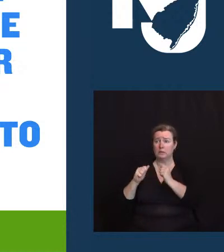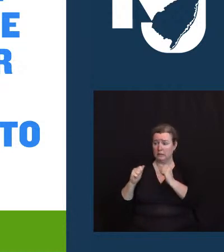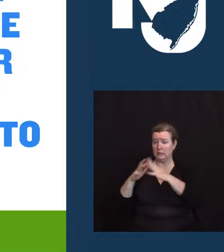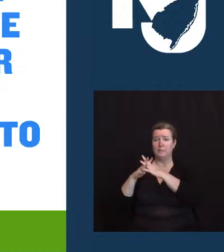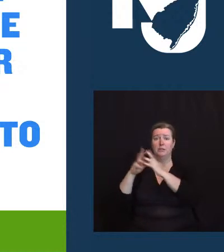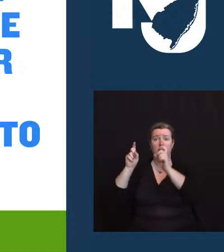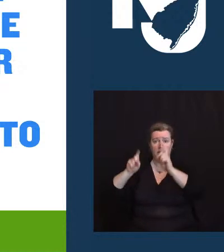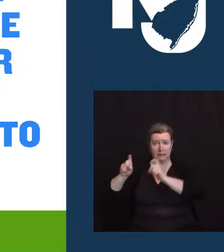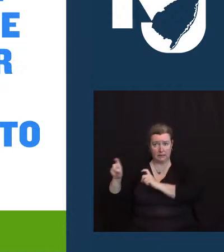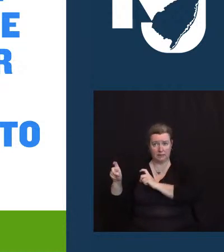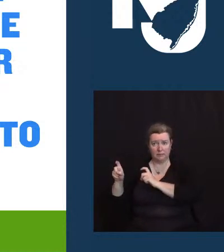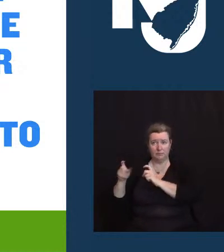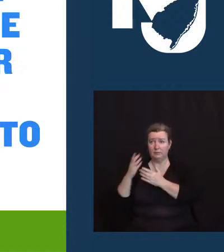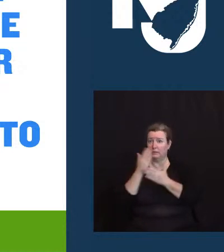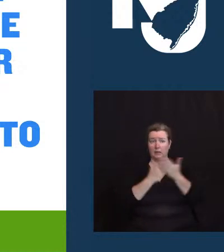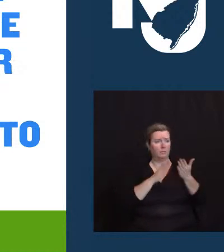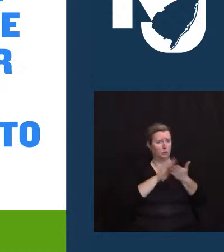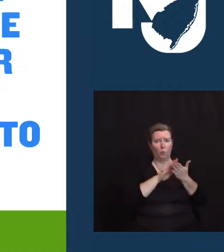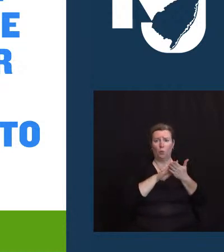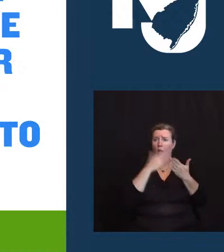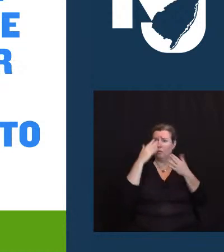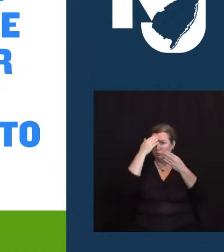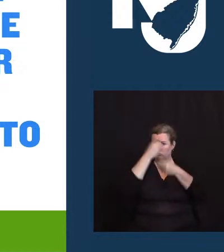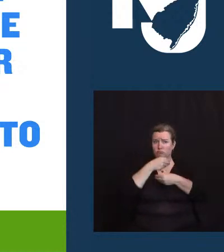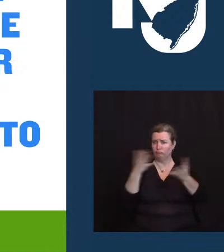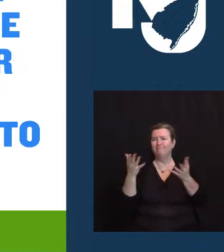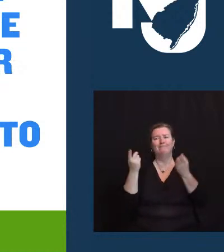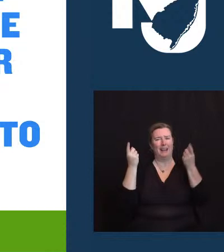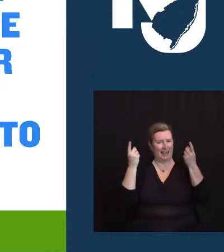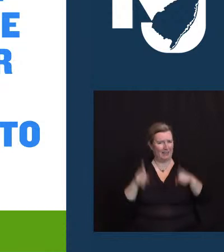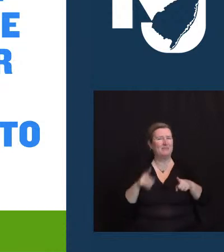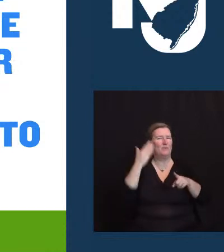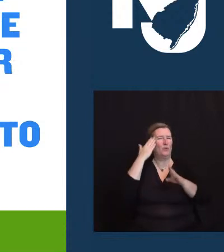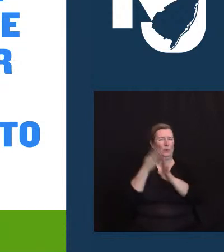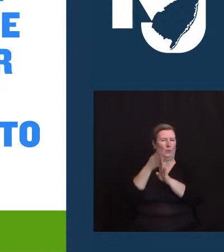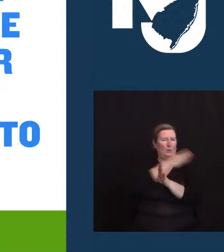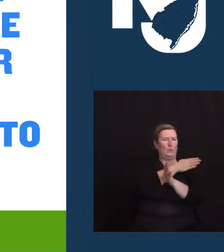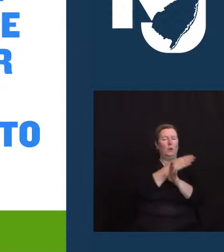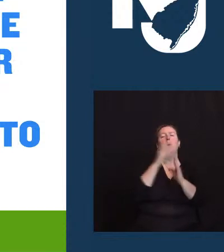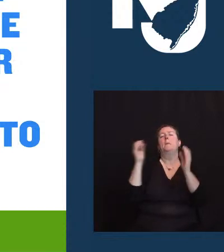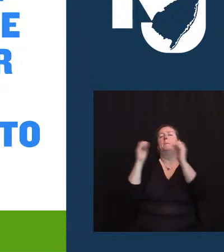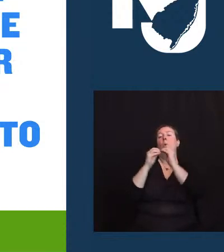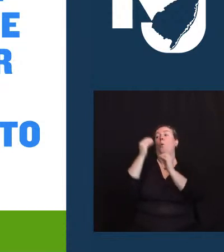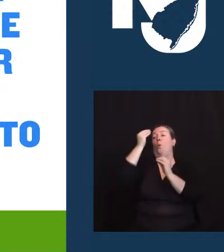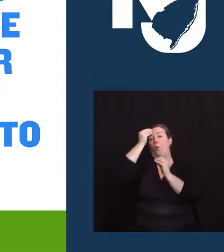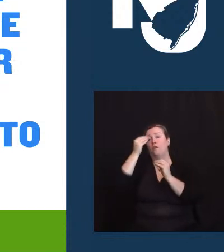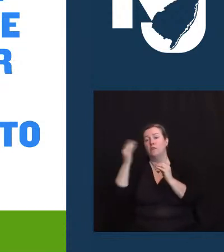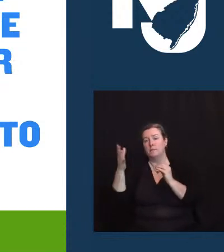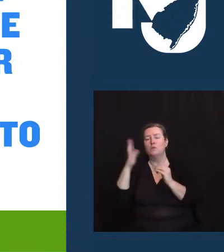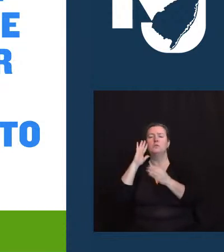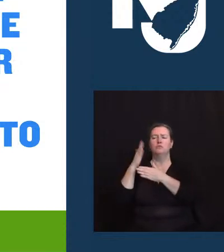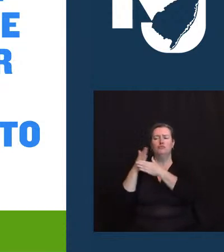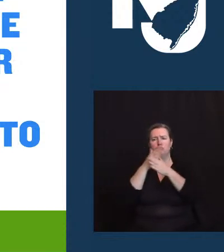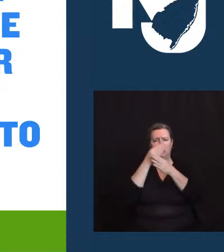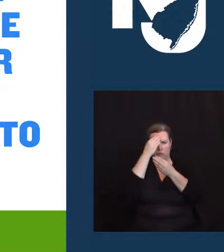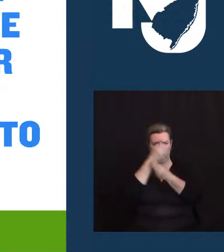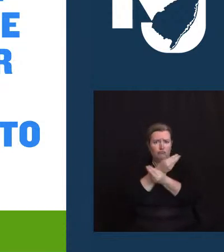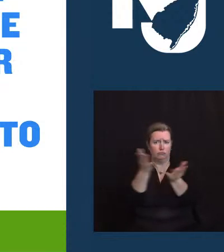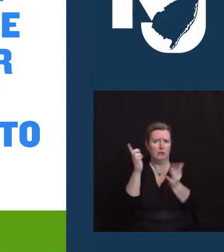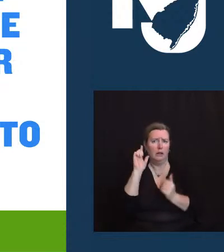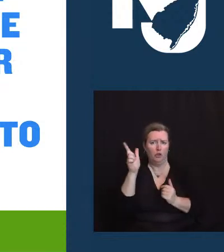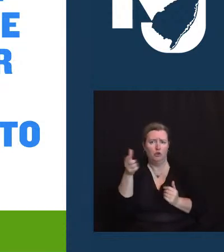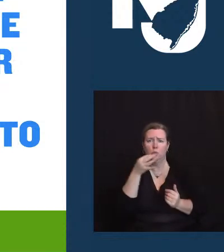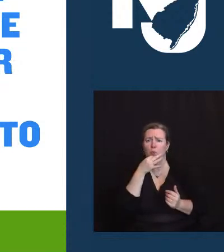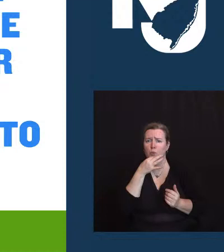been notified of this upcoming program, more details will be released soon. At the state level, we will